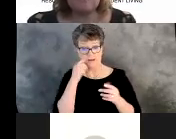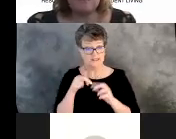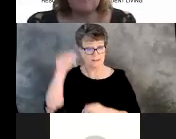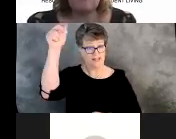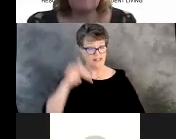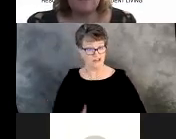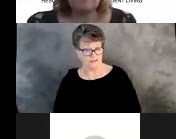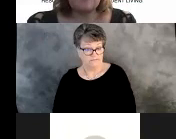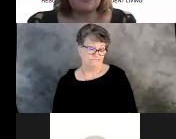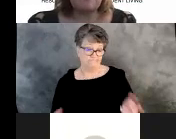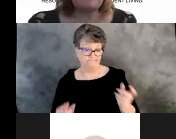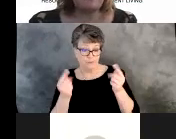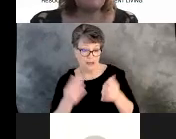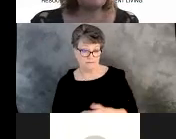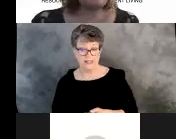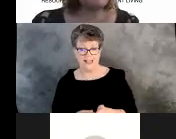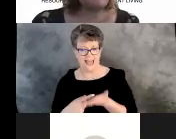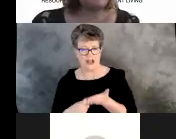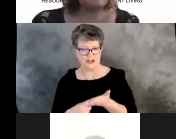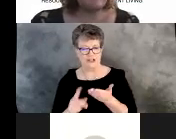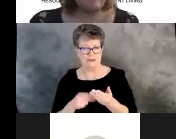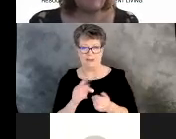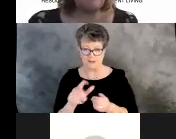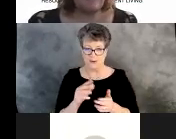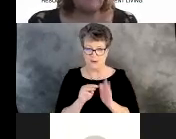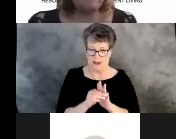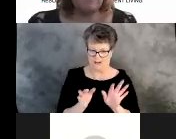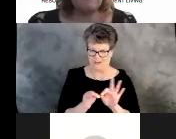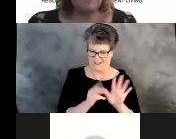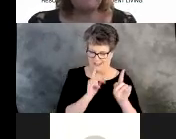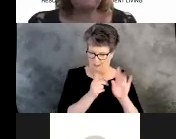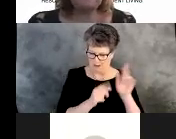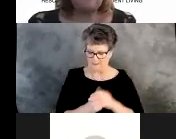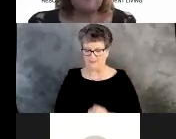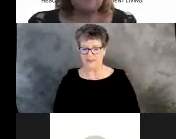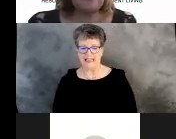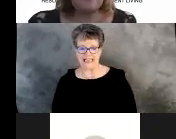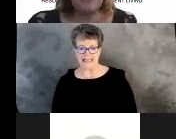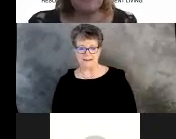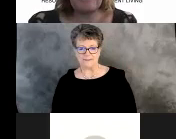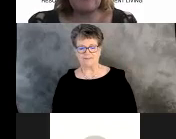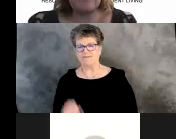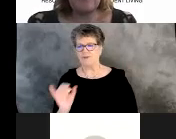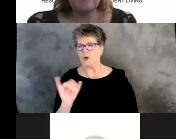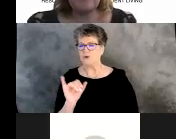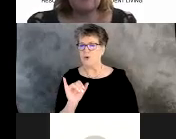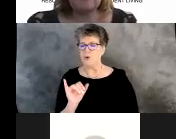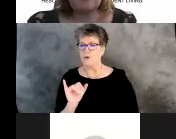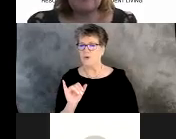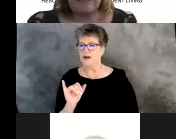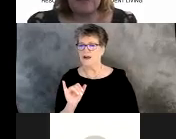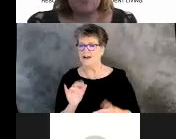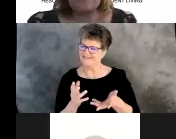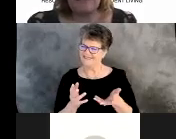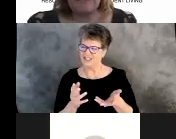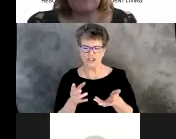stairs. And I'll talk to you about what the social model would say to that in a minute. But there's also the idea that, you should just